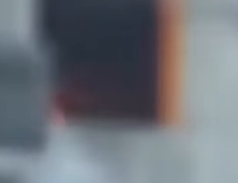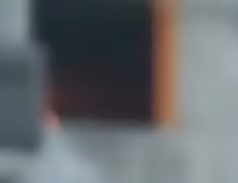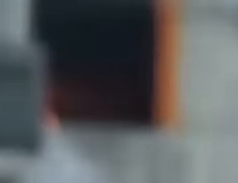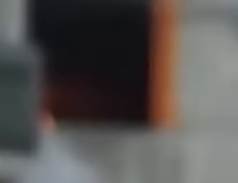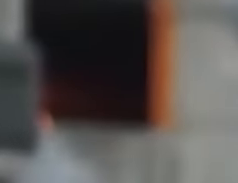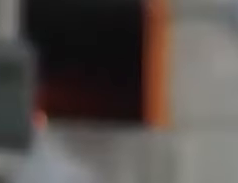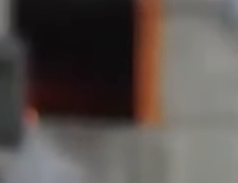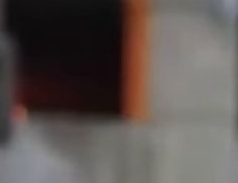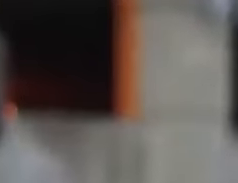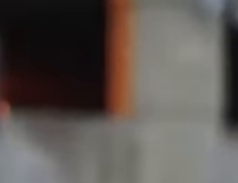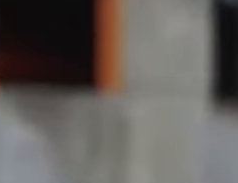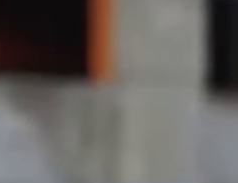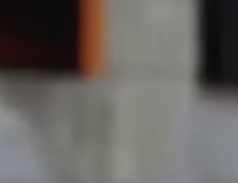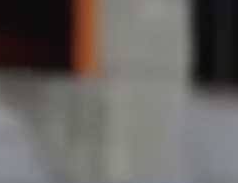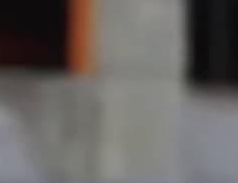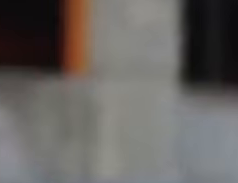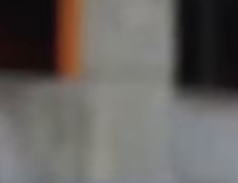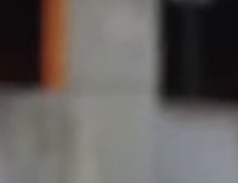Israel.